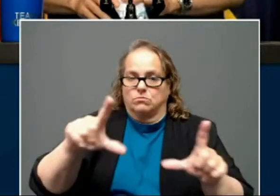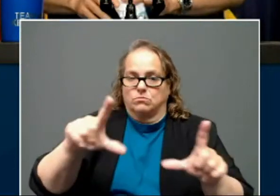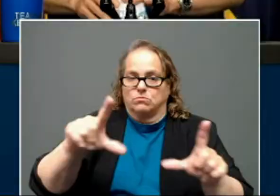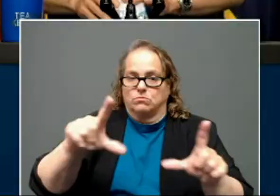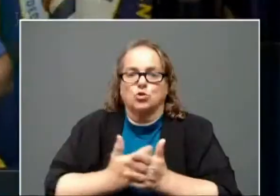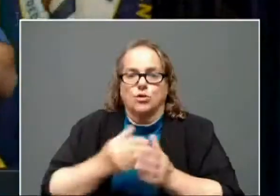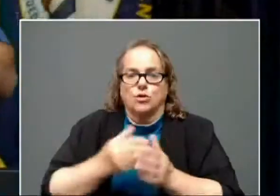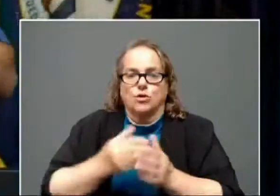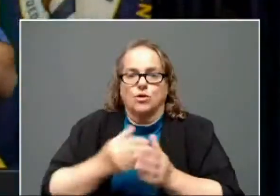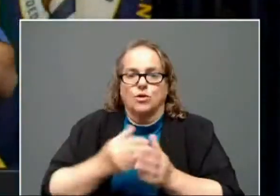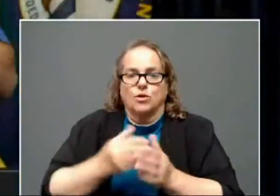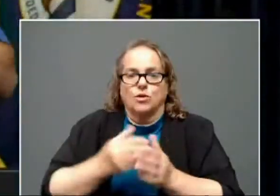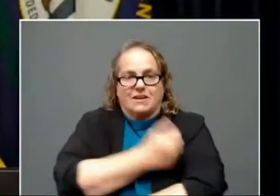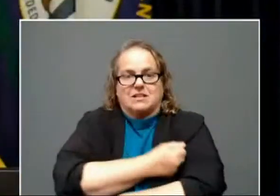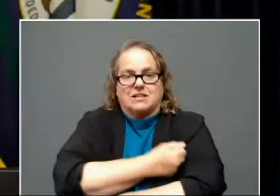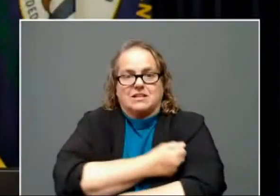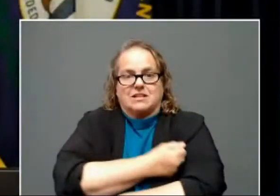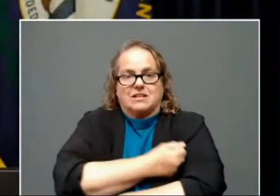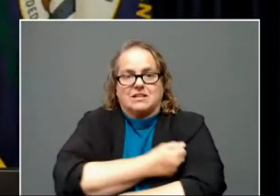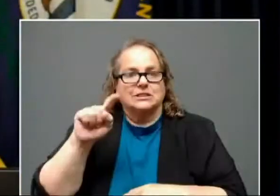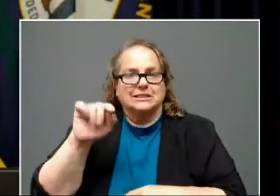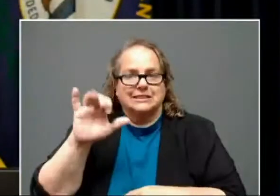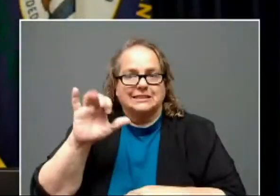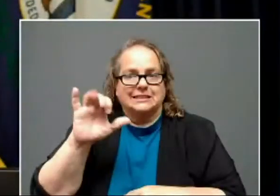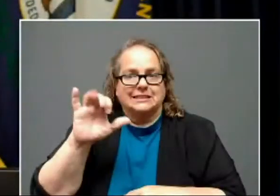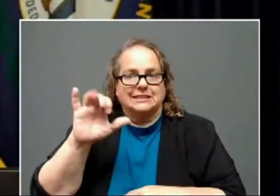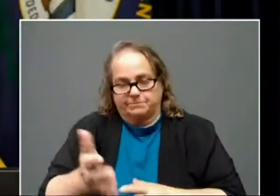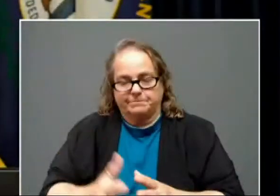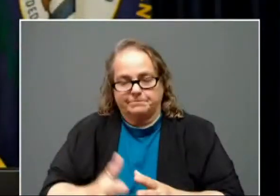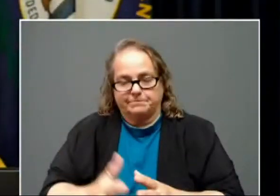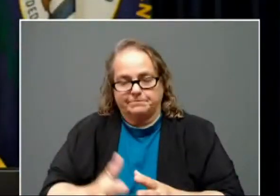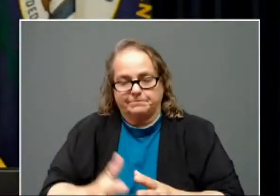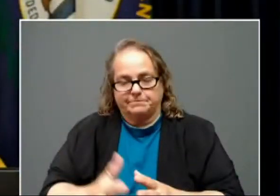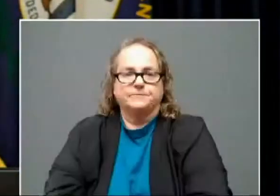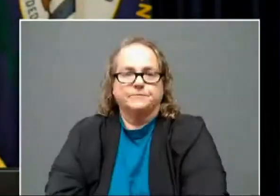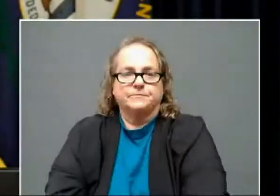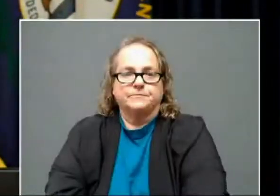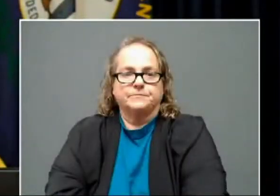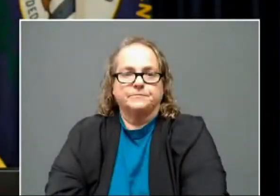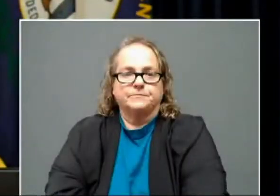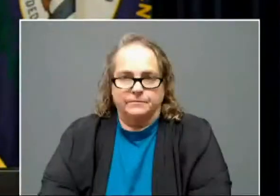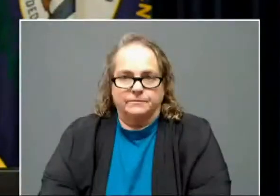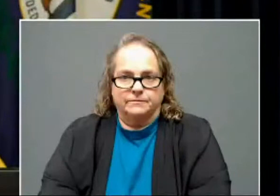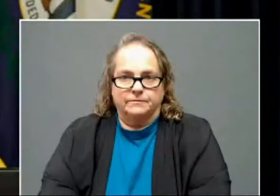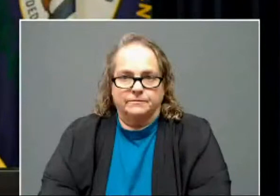We have Dr. Stack.